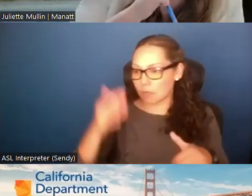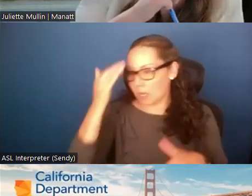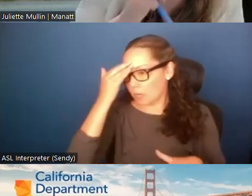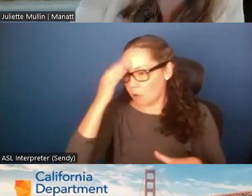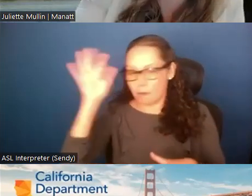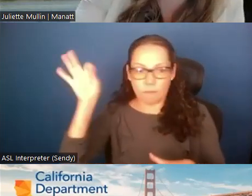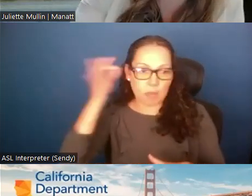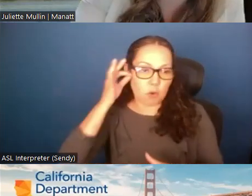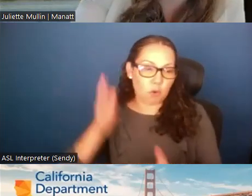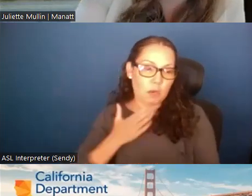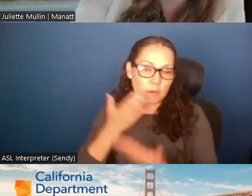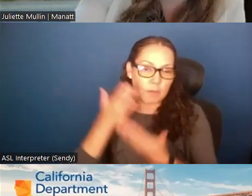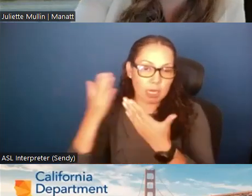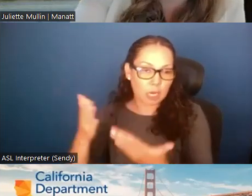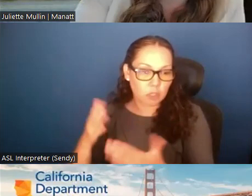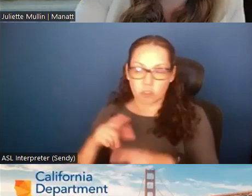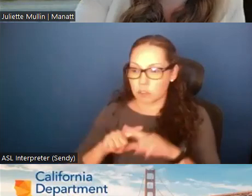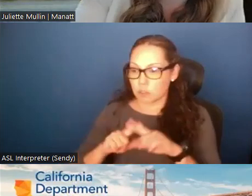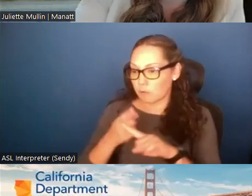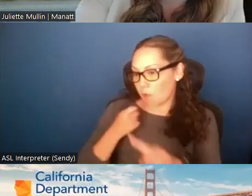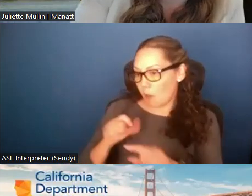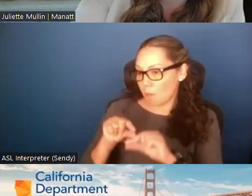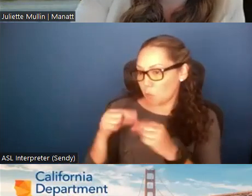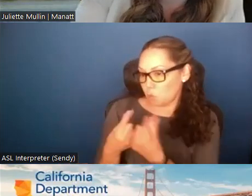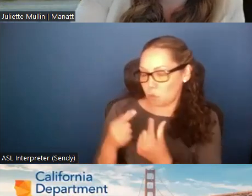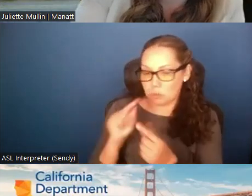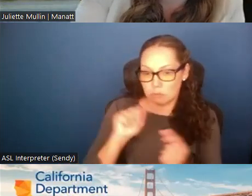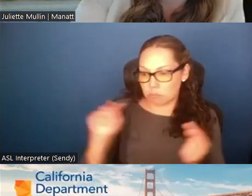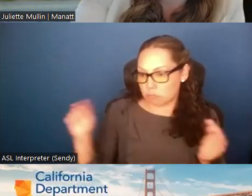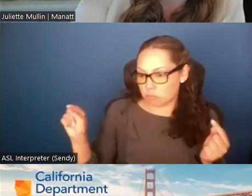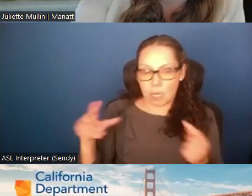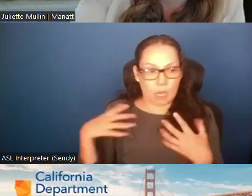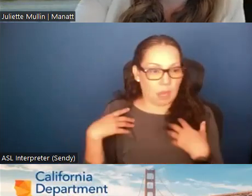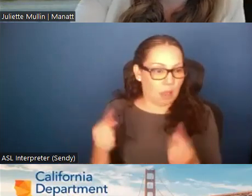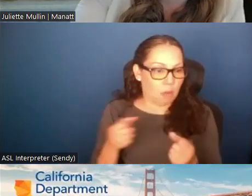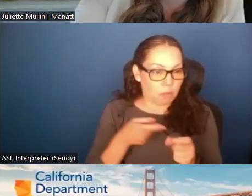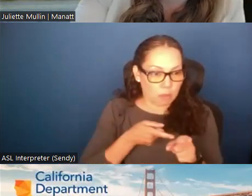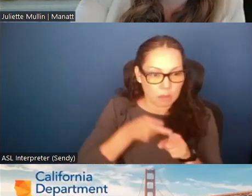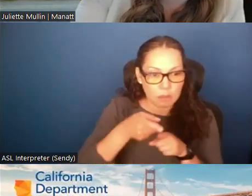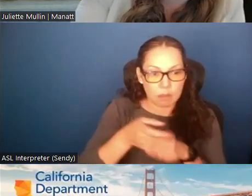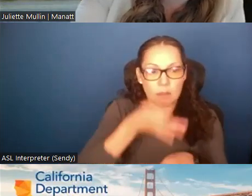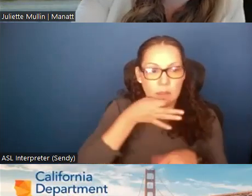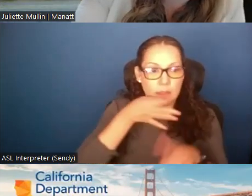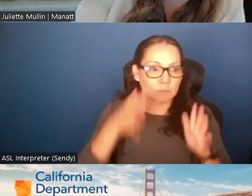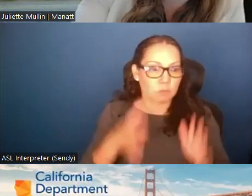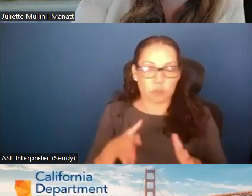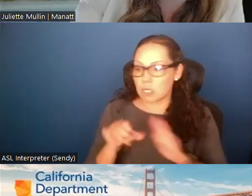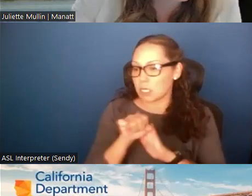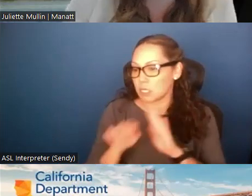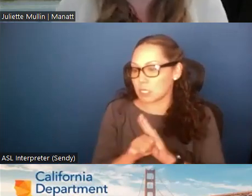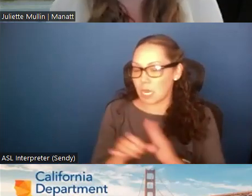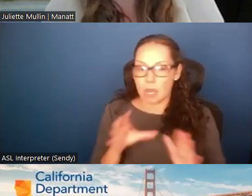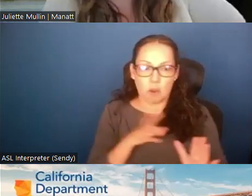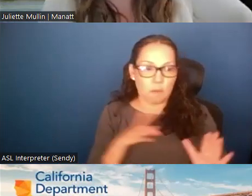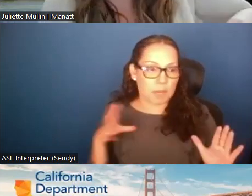recommendations that are made by groups of health experts, and then there's this, I believe, a state committee. So